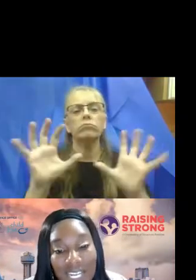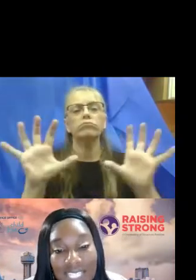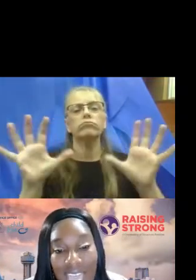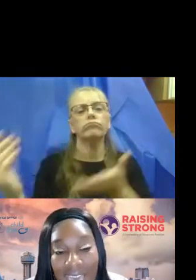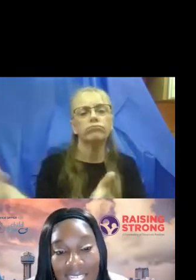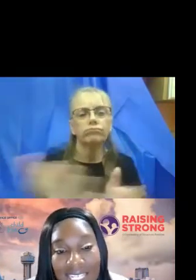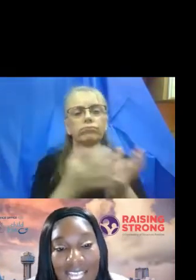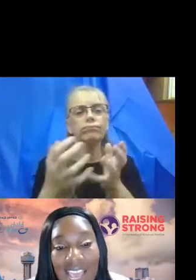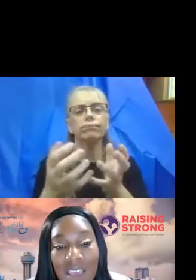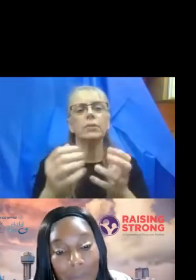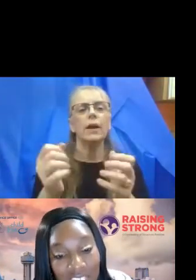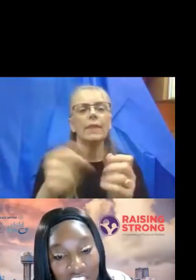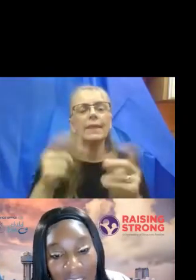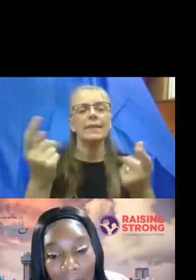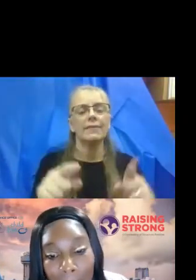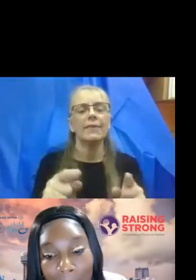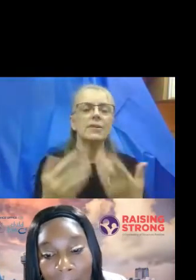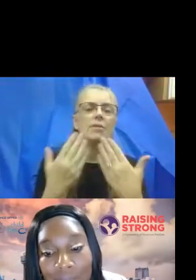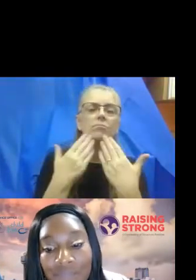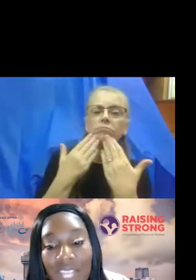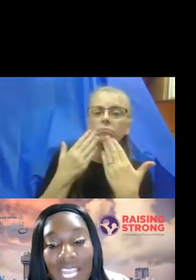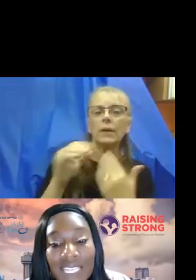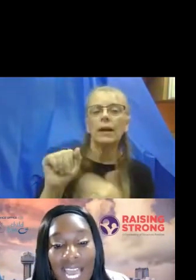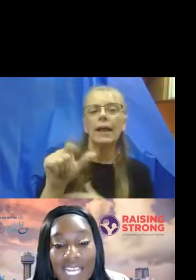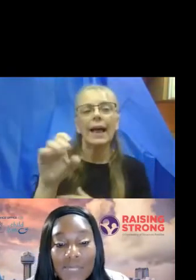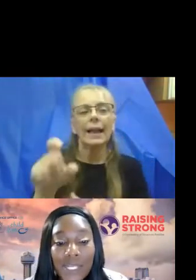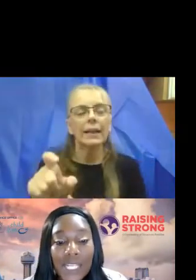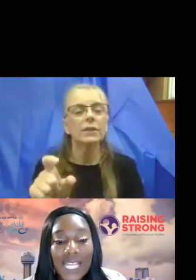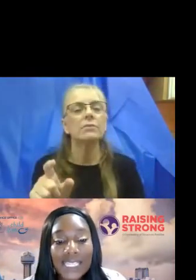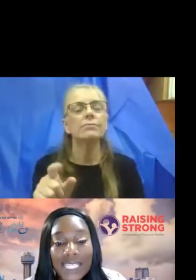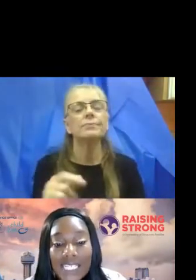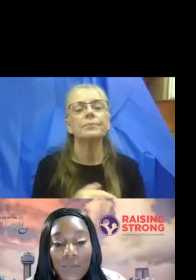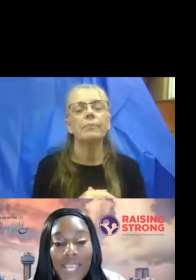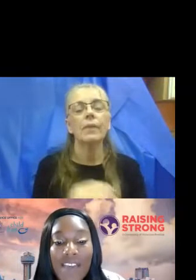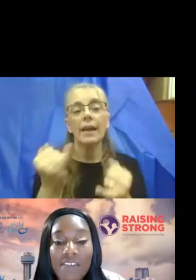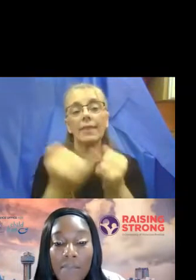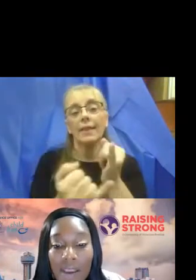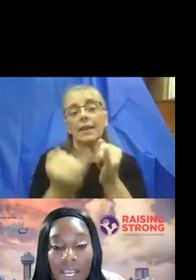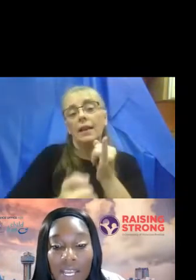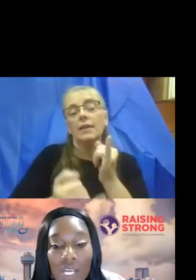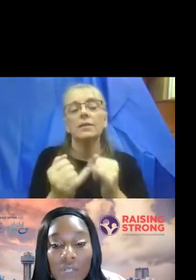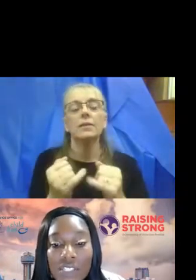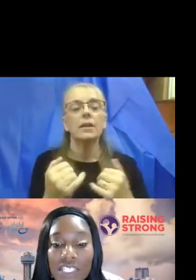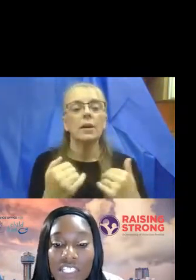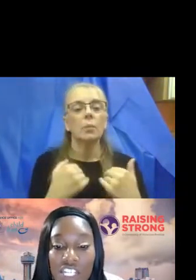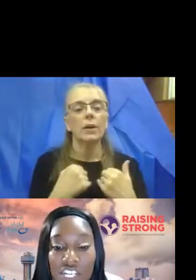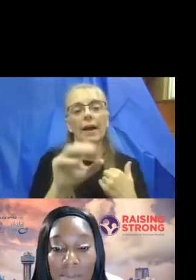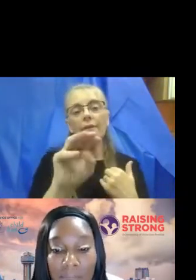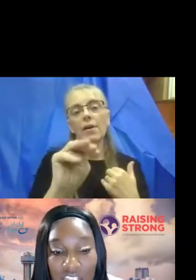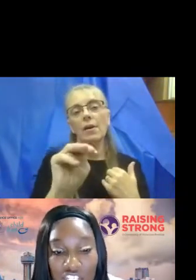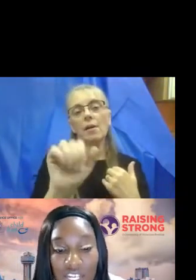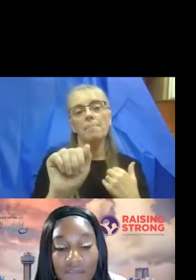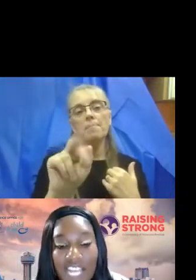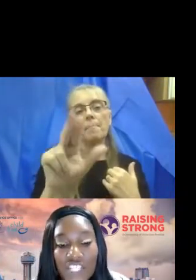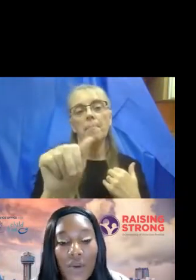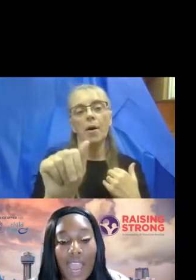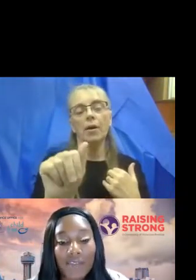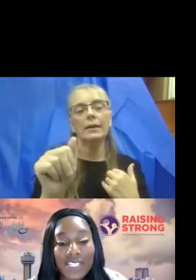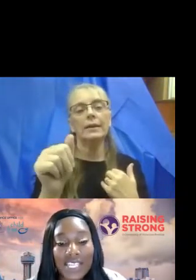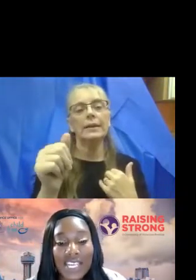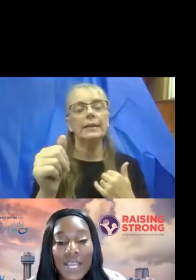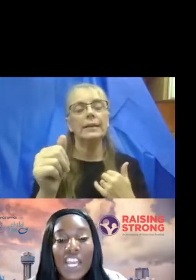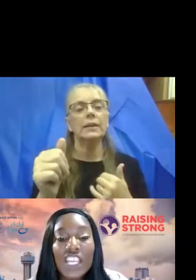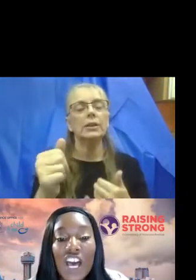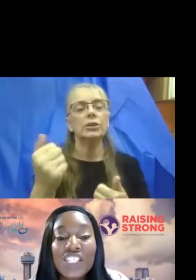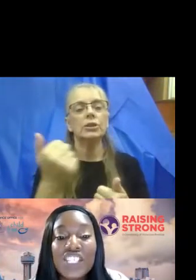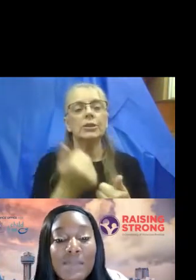big shout out to Alex being a chat helper. And last but not least, we have Mara, who is the Senior Manager of National